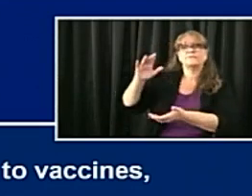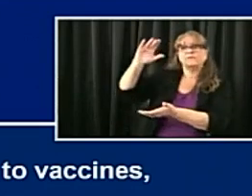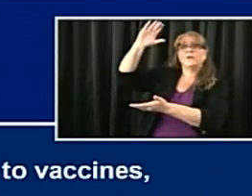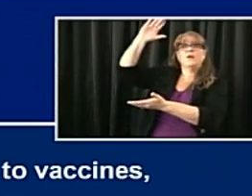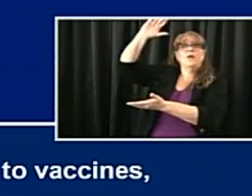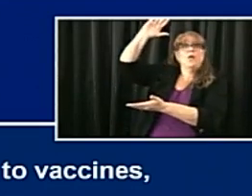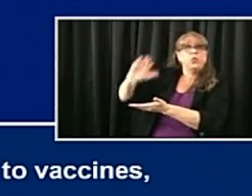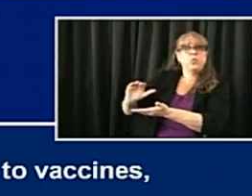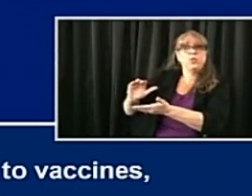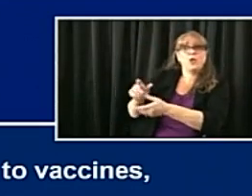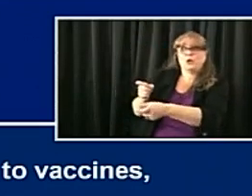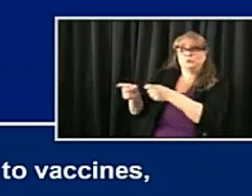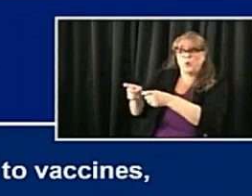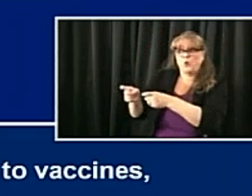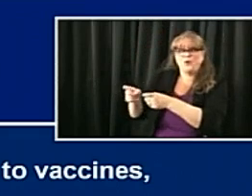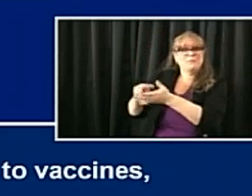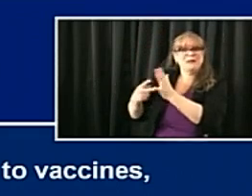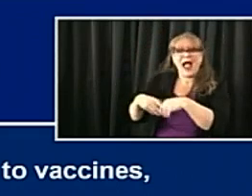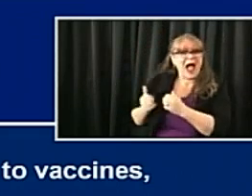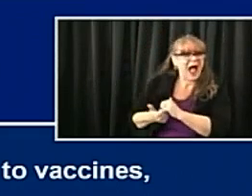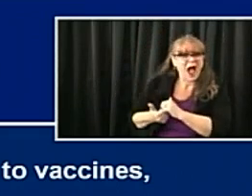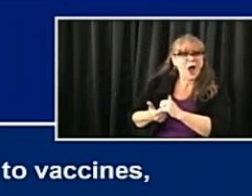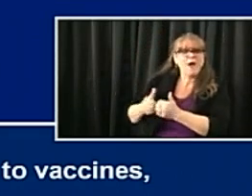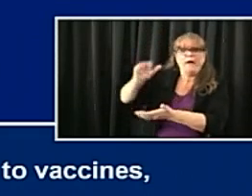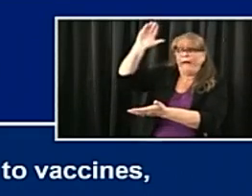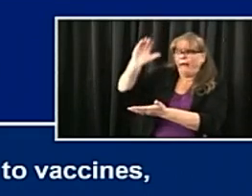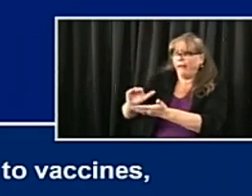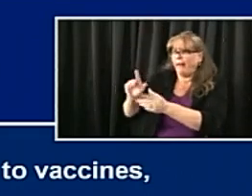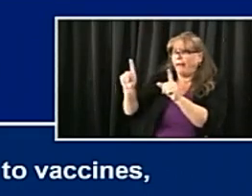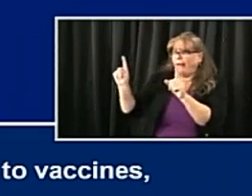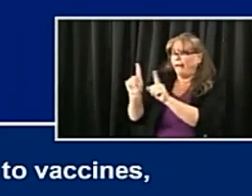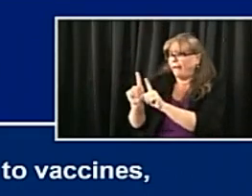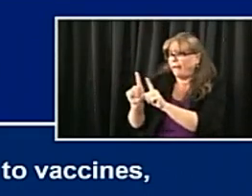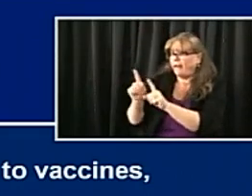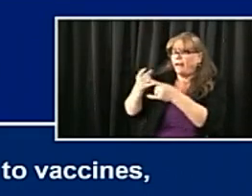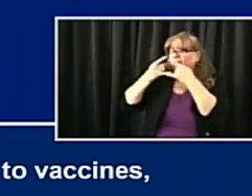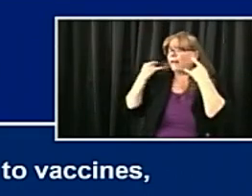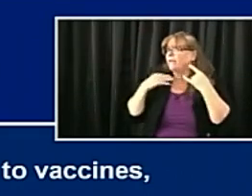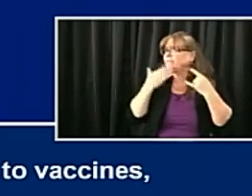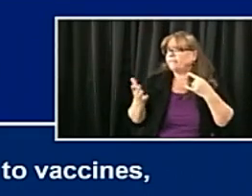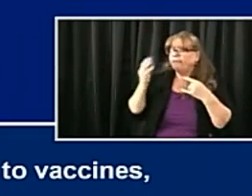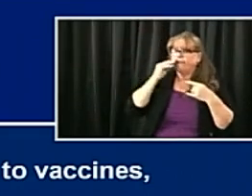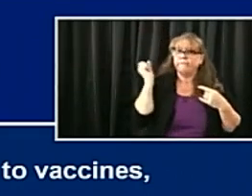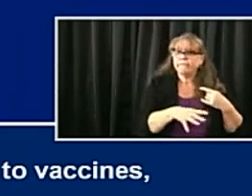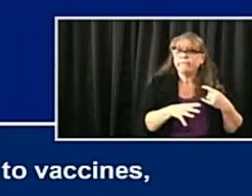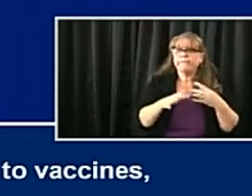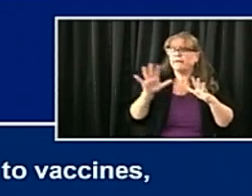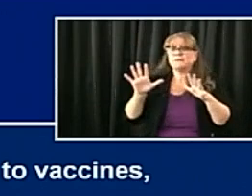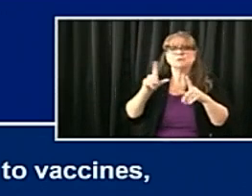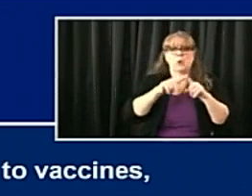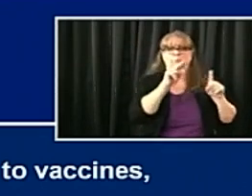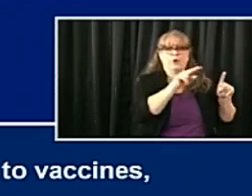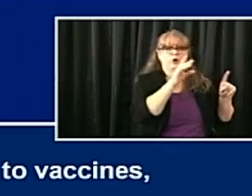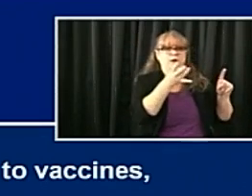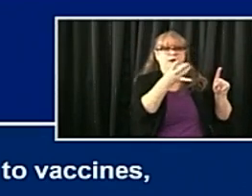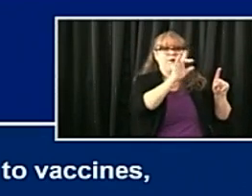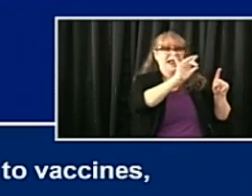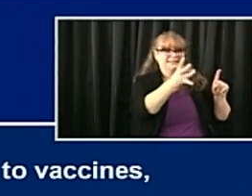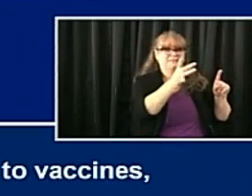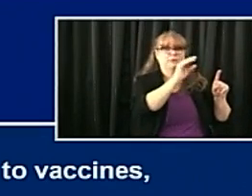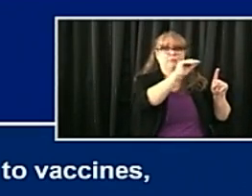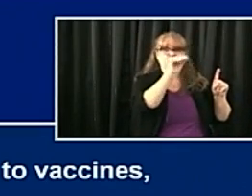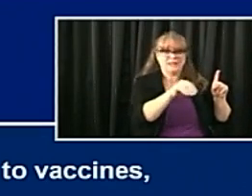and lower levels of mask compliance, if we're able to stay where we are right now at 78%, that's really our best chance at minimizing the number of